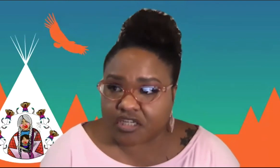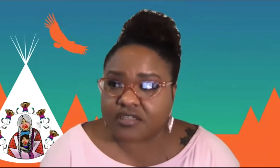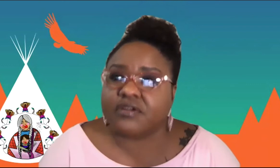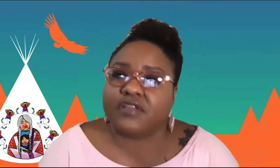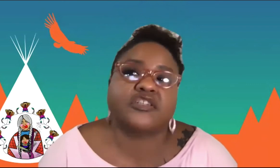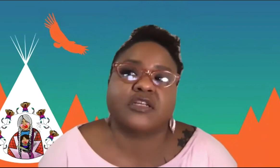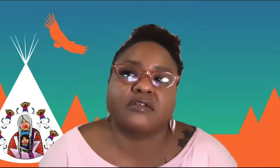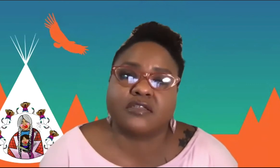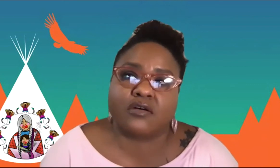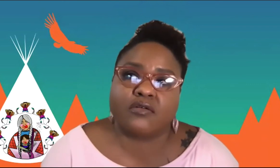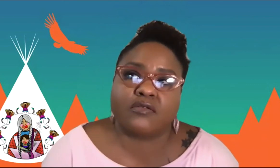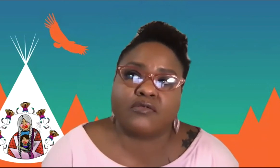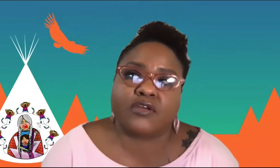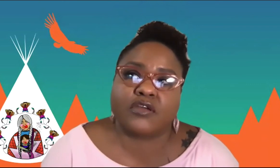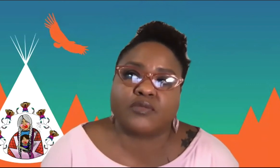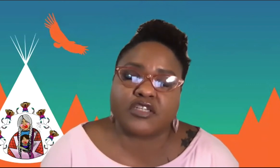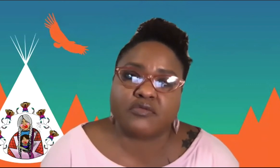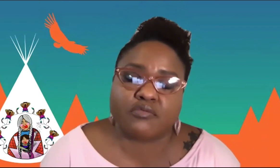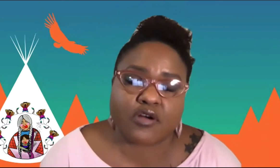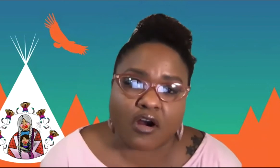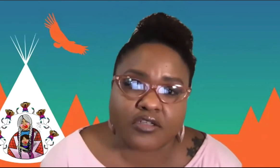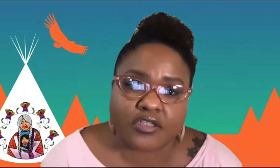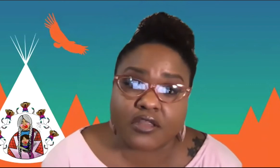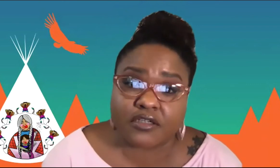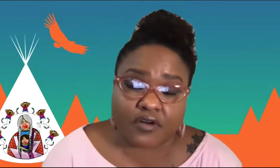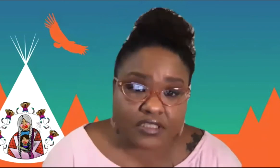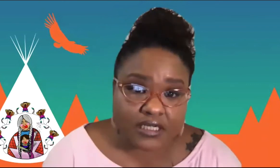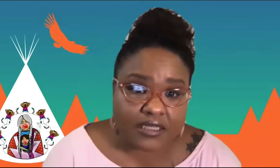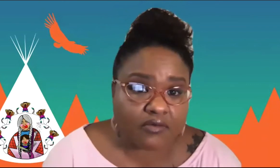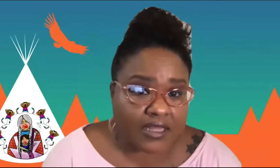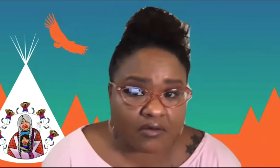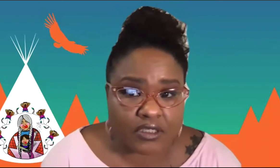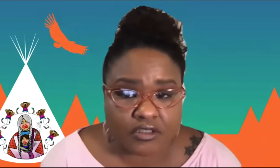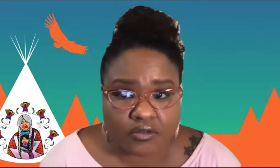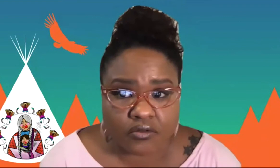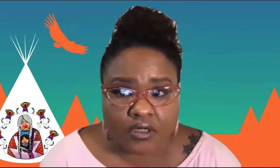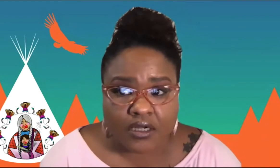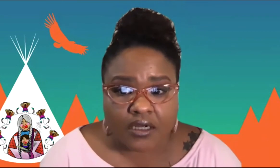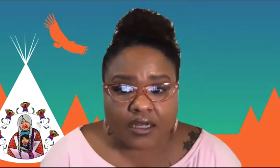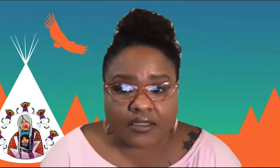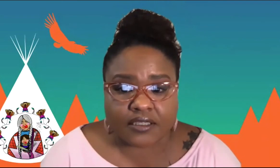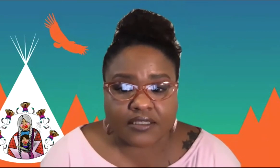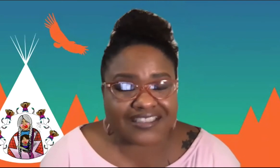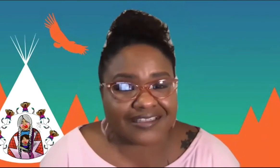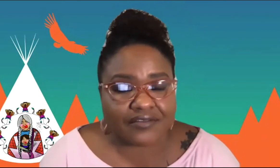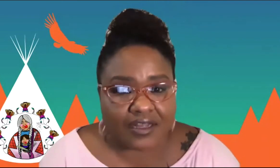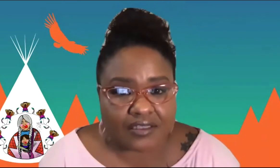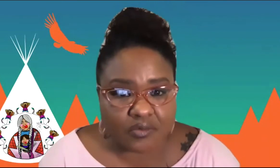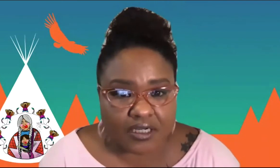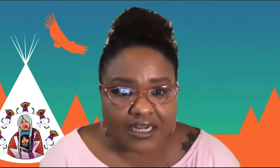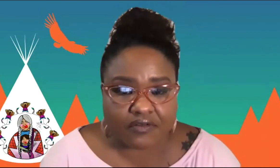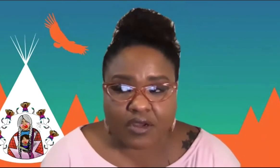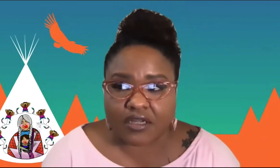actually, it's just a reflection. So especially with regards to the diversity and the way that we do and conduct